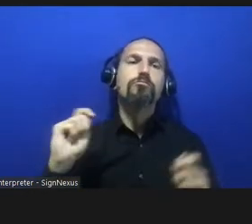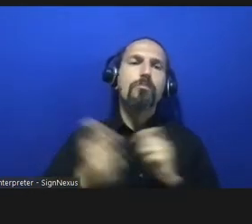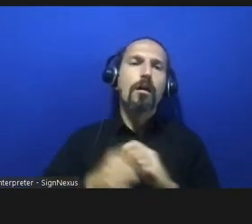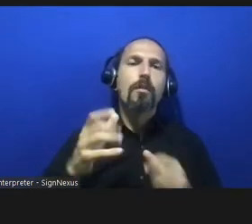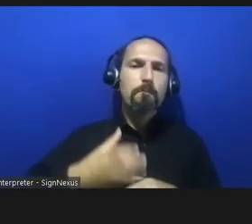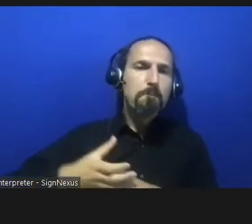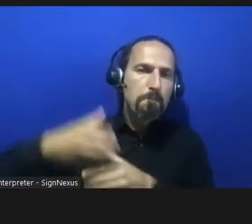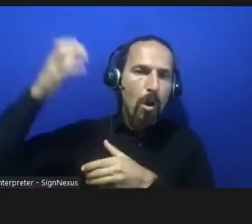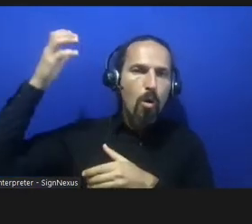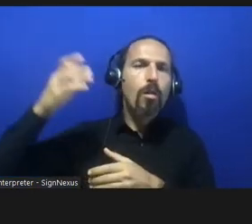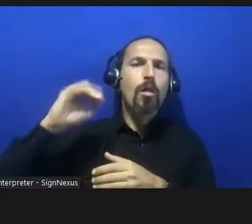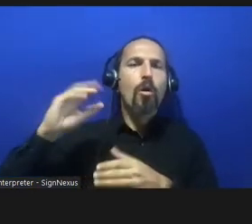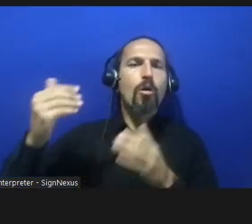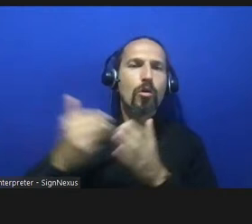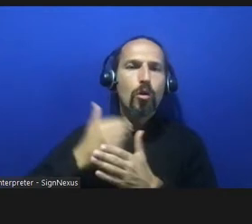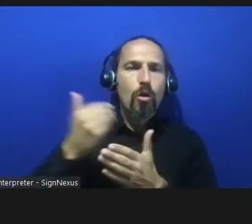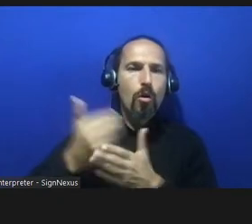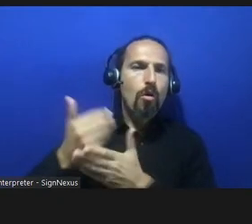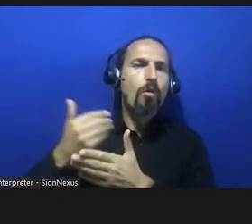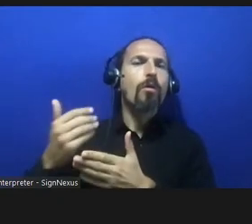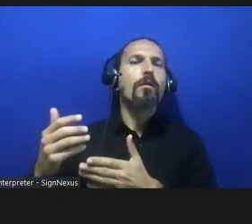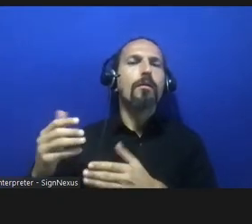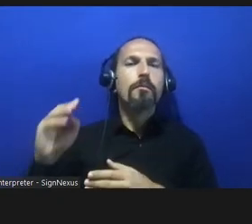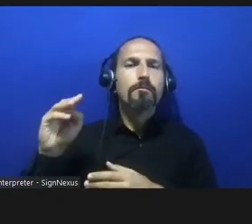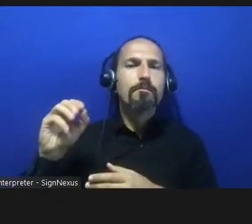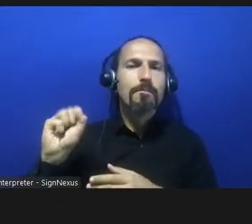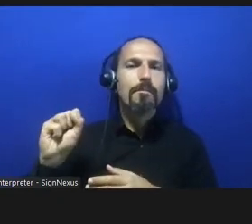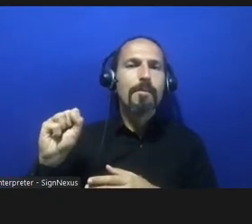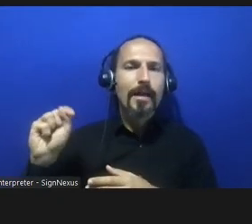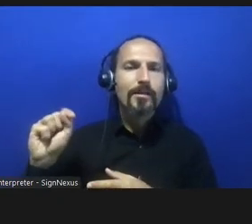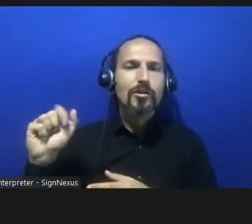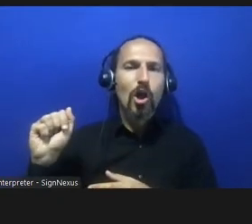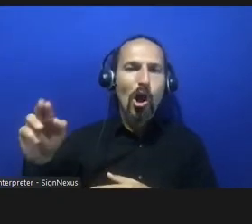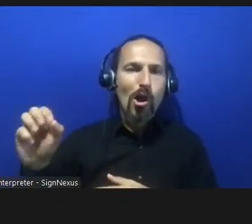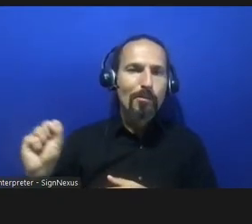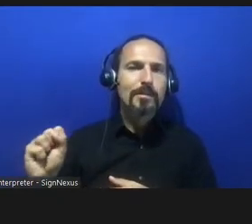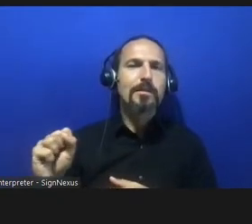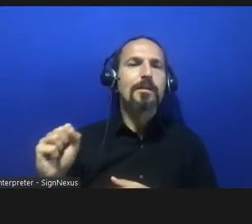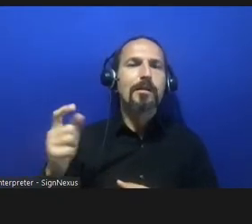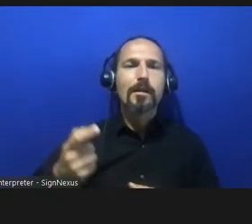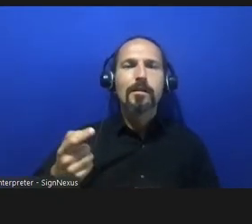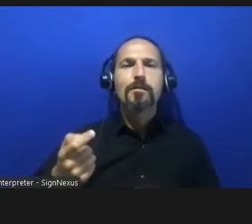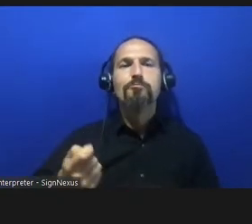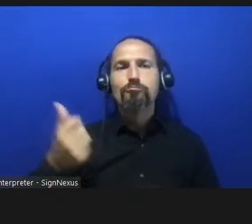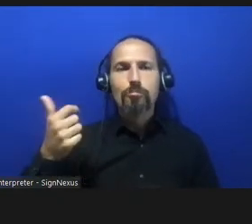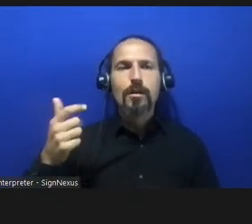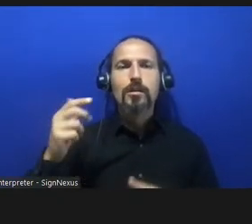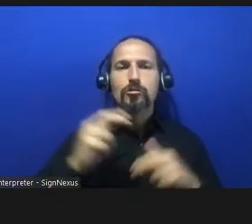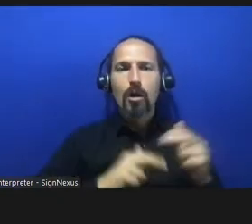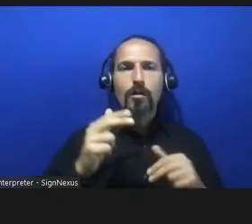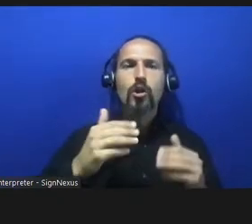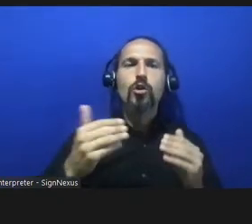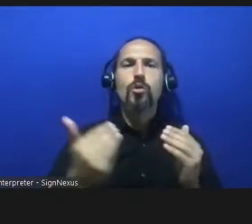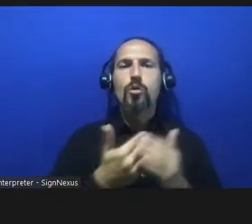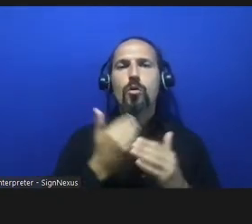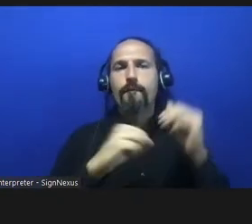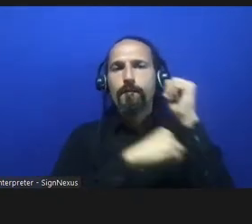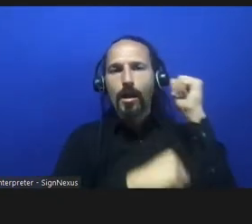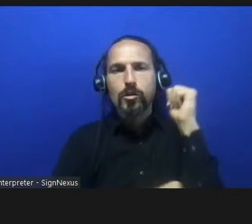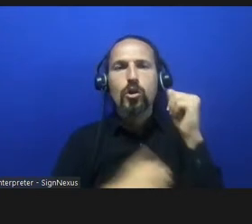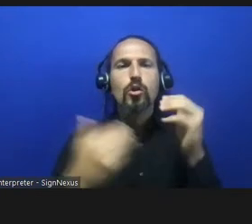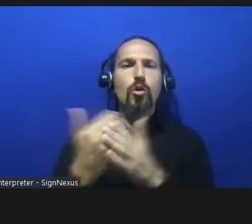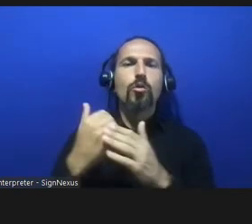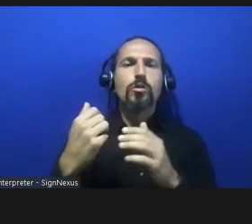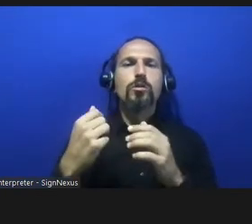installation of new poles and mast arms excavation and construction of foundations placement of new support poles or structures